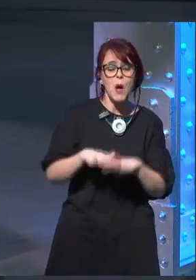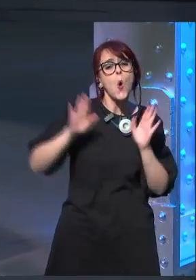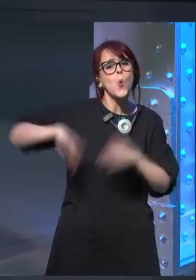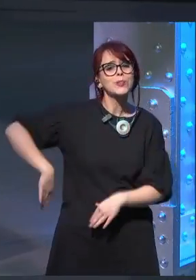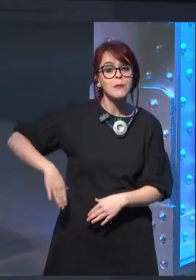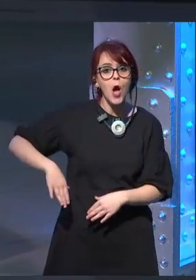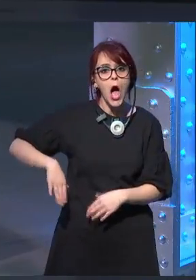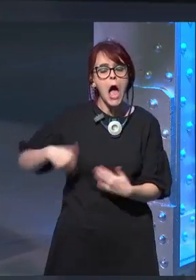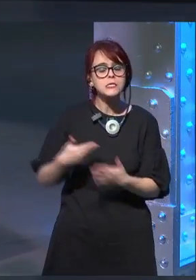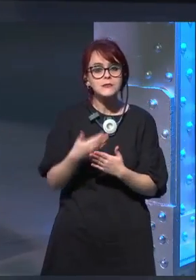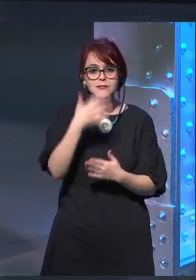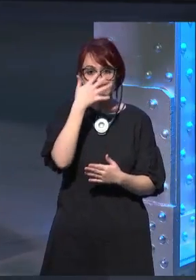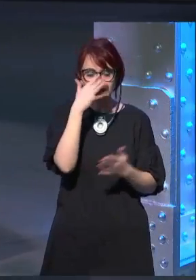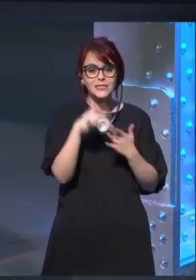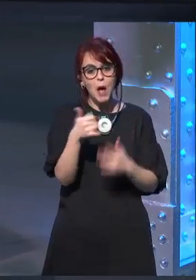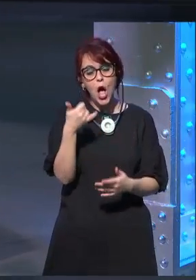rule.